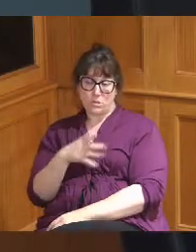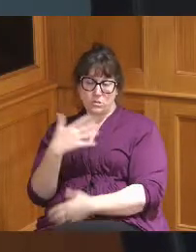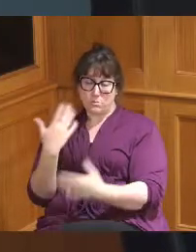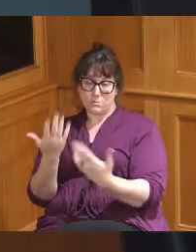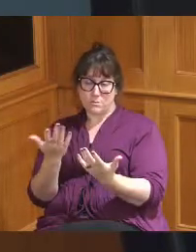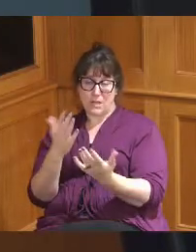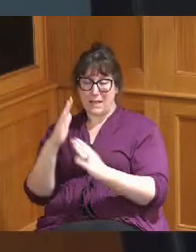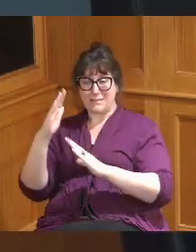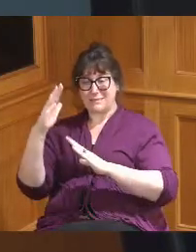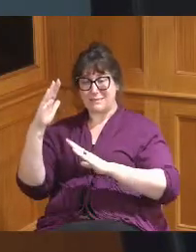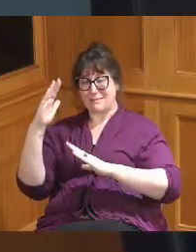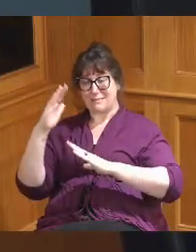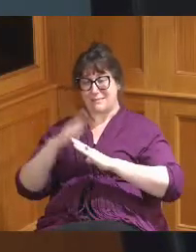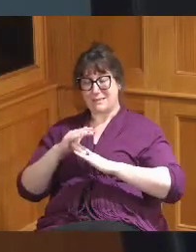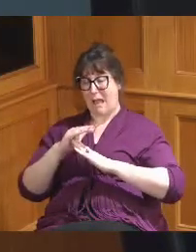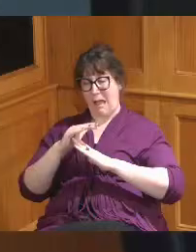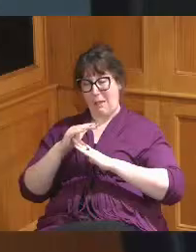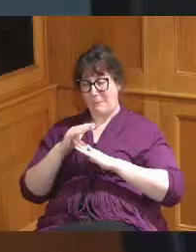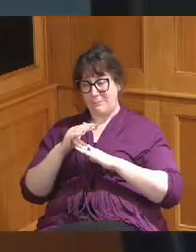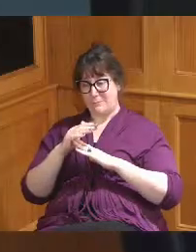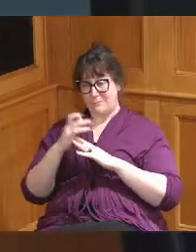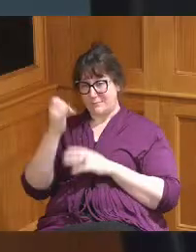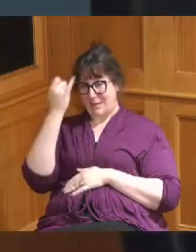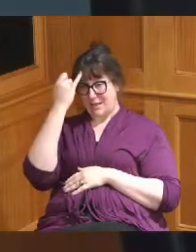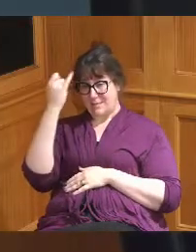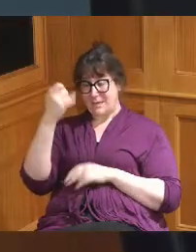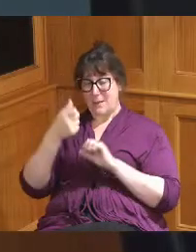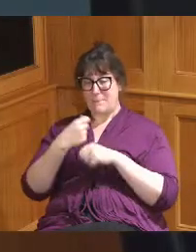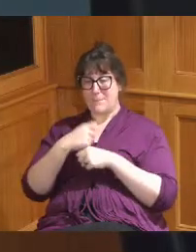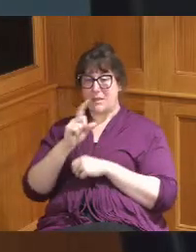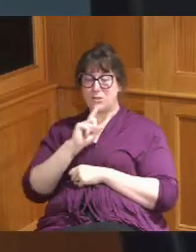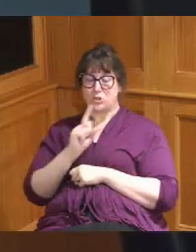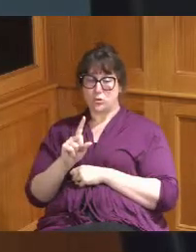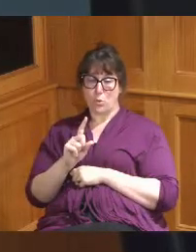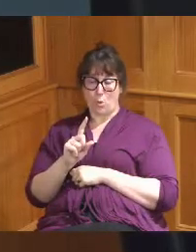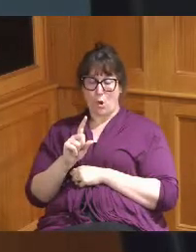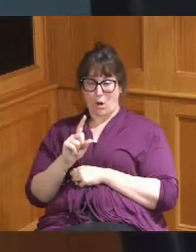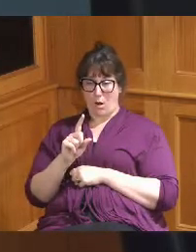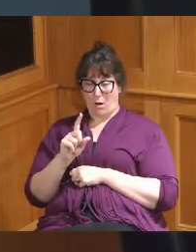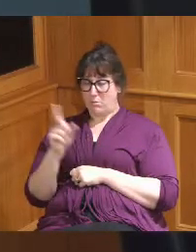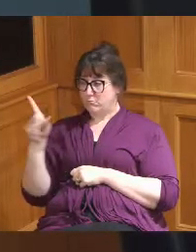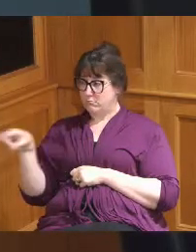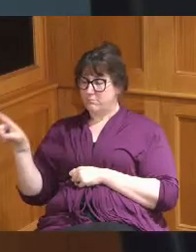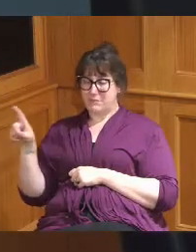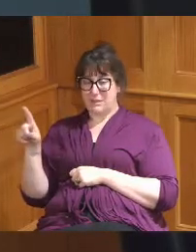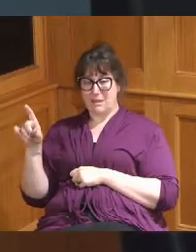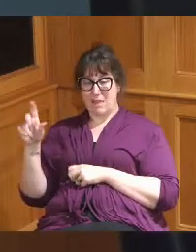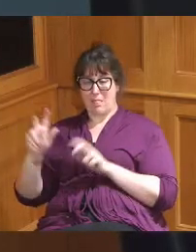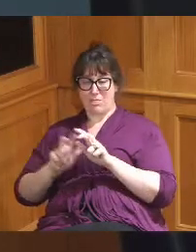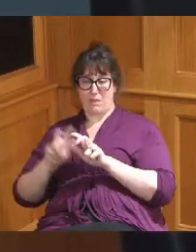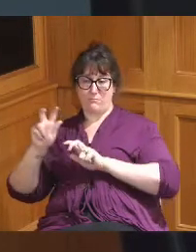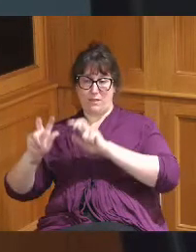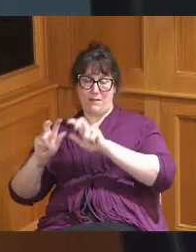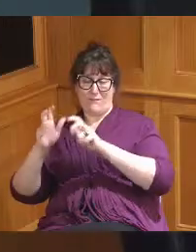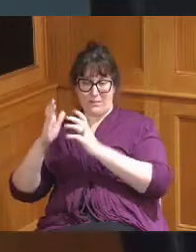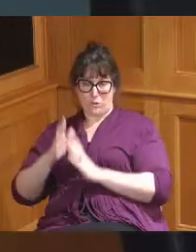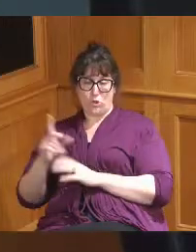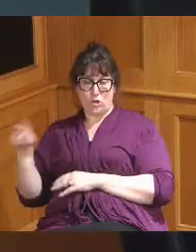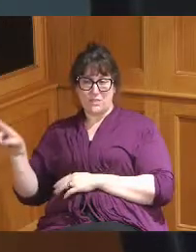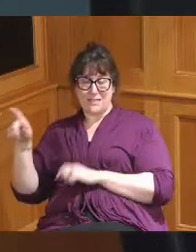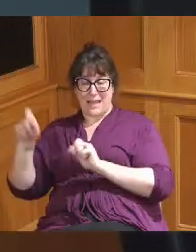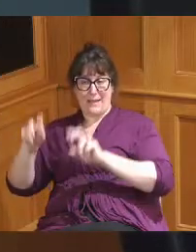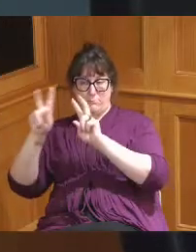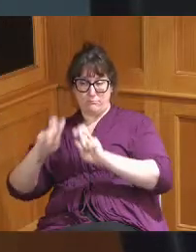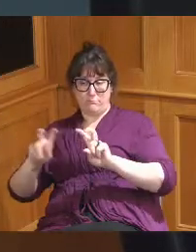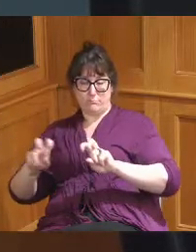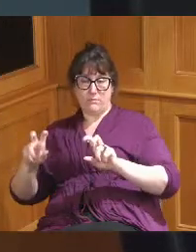my top line item is making sure the stakeholders have some opportunity to evaluate this. They've done a lot of